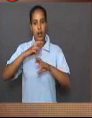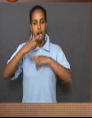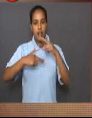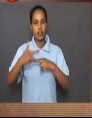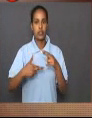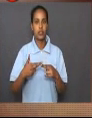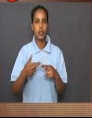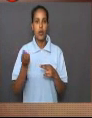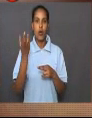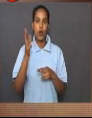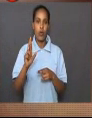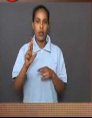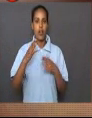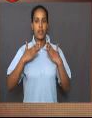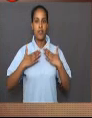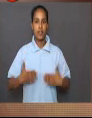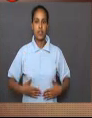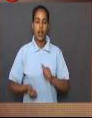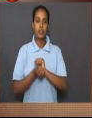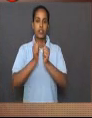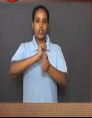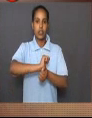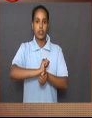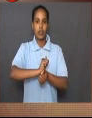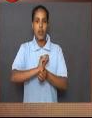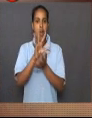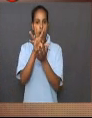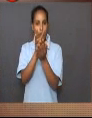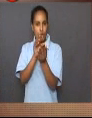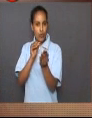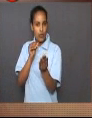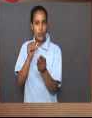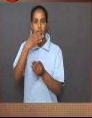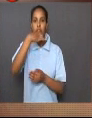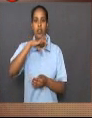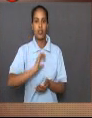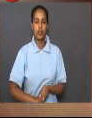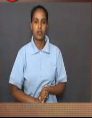reaction or a physical change absorbs heat.